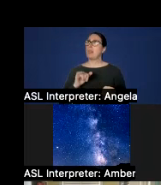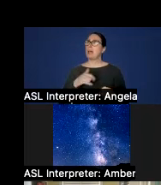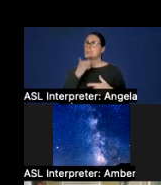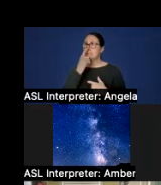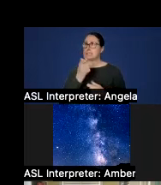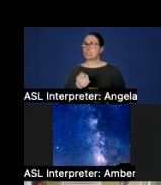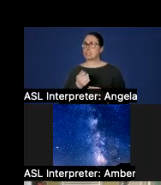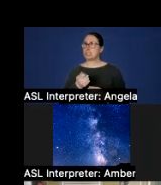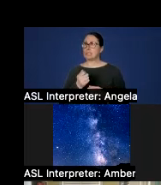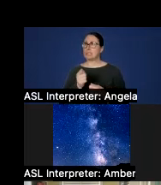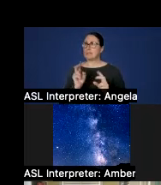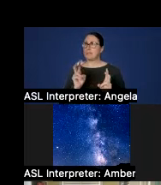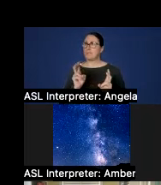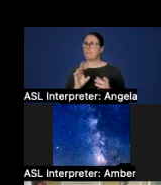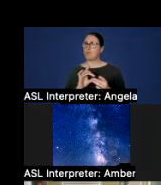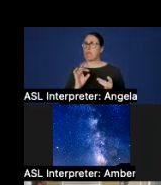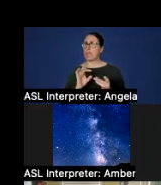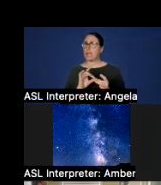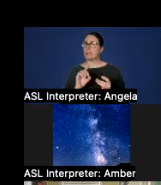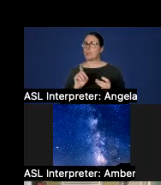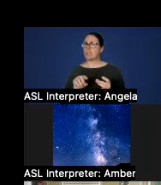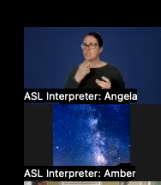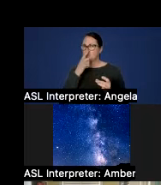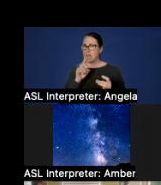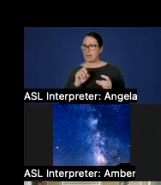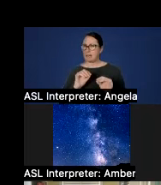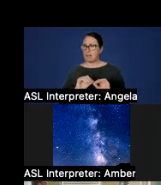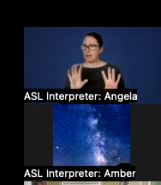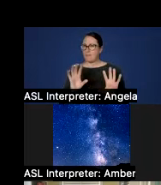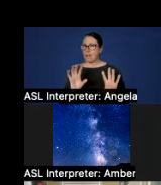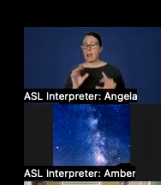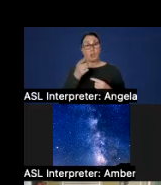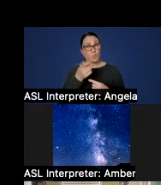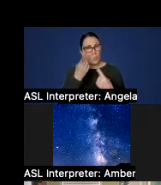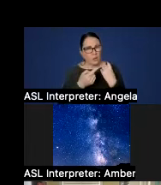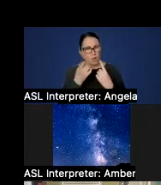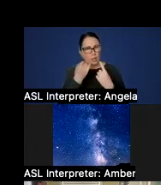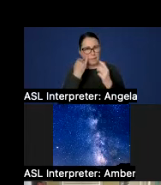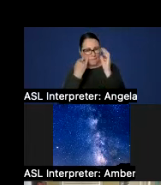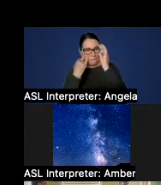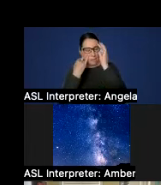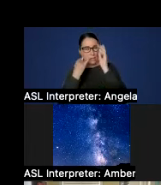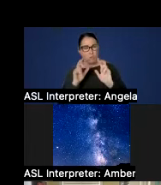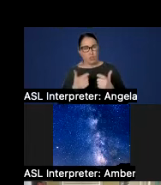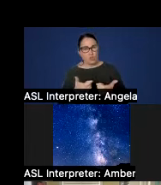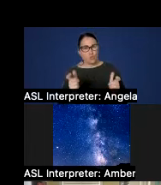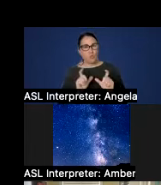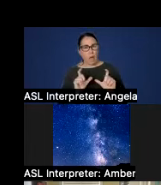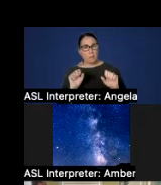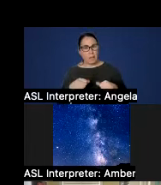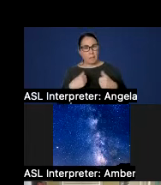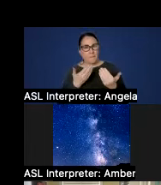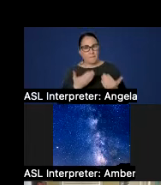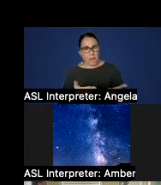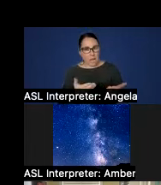phrased question. Can you clarify? Are you wondering if like a tribe can provide